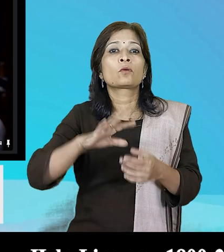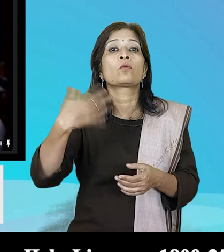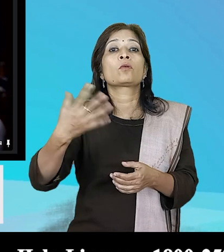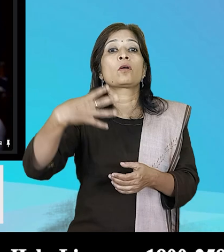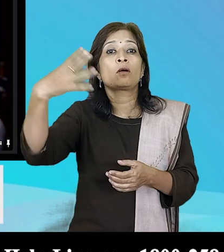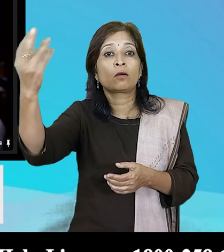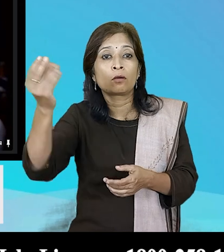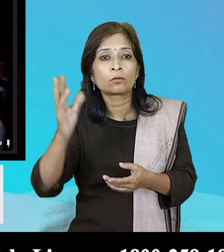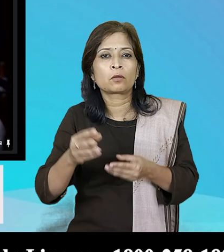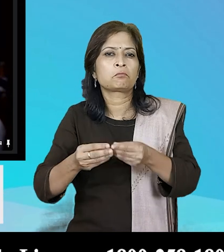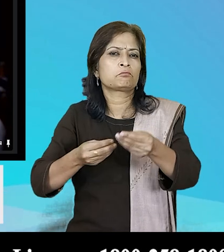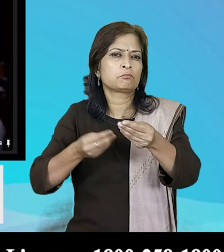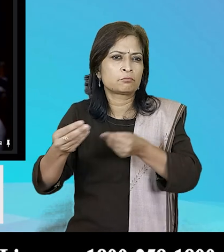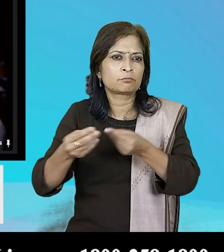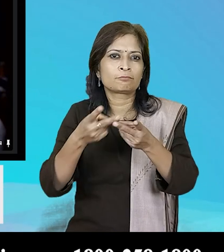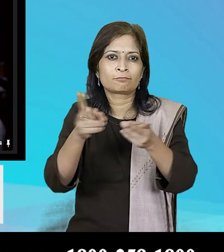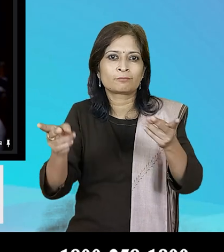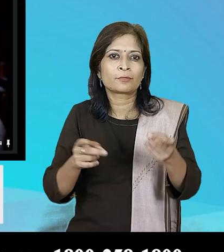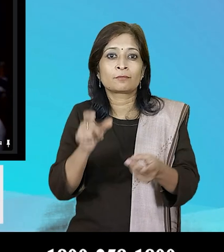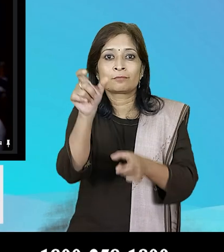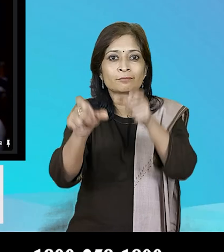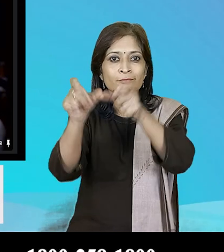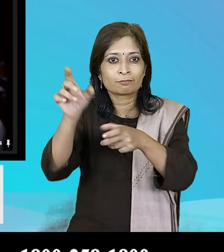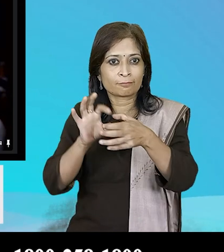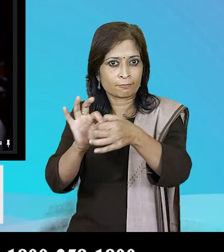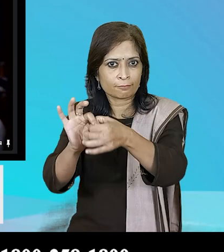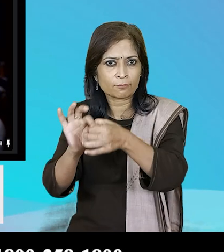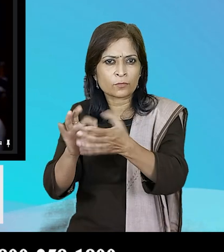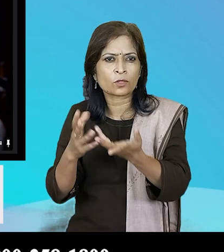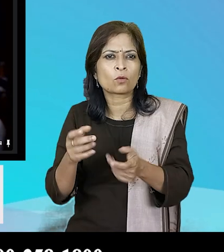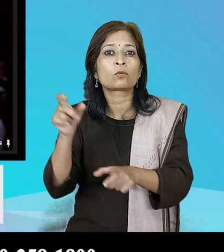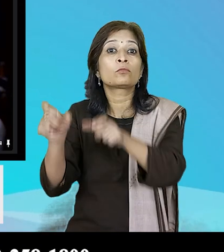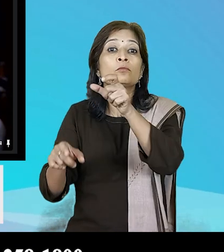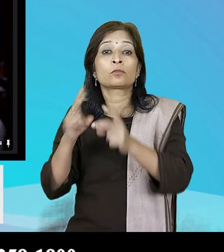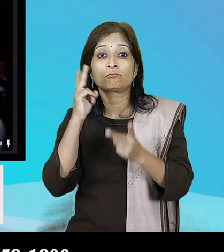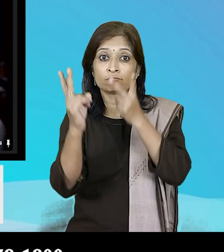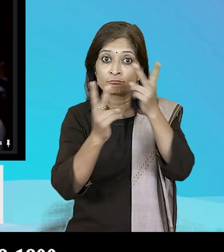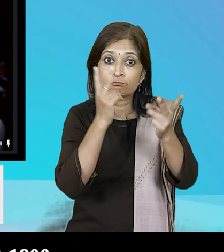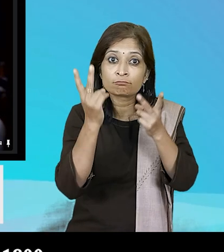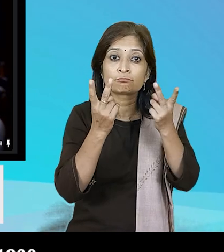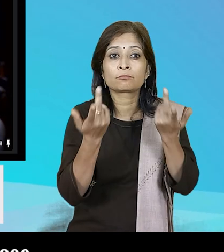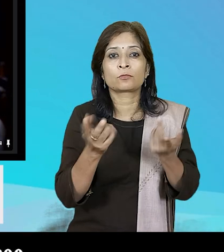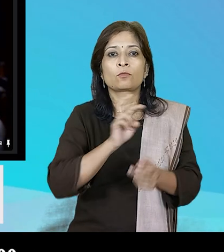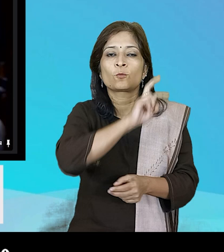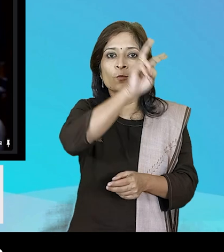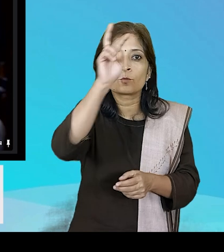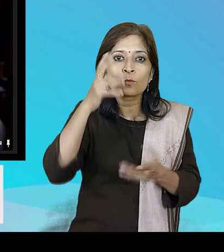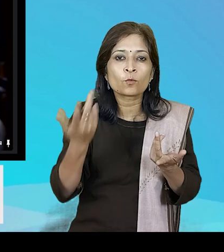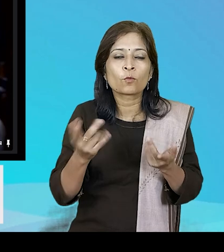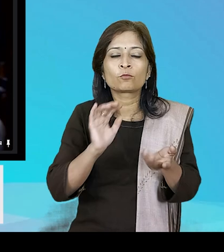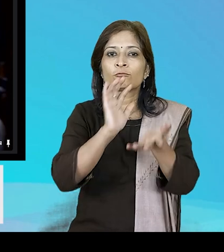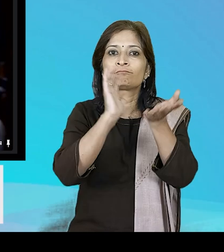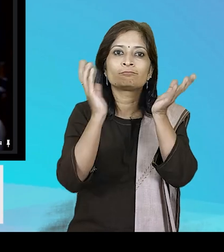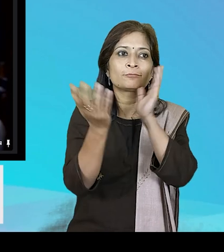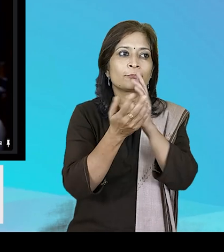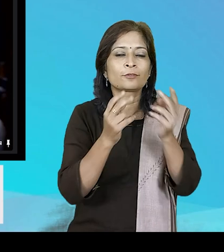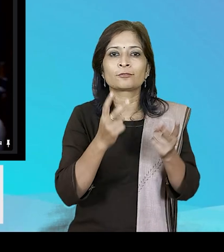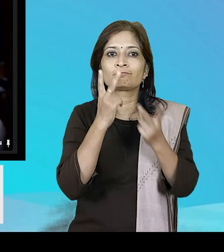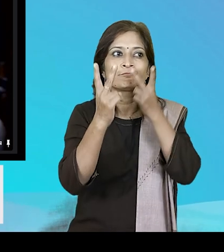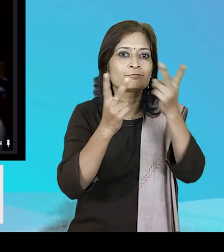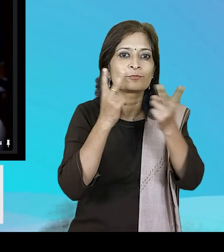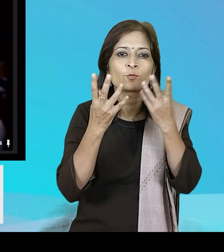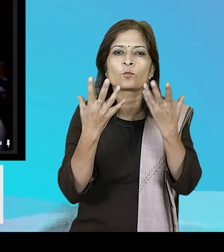make connections outside, so they travel for business. Then there are people who travel for tourism purposes to go explore the